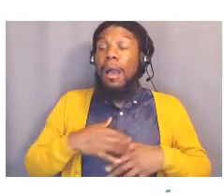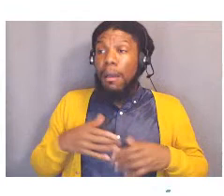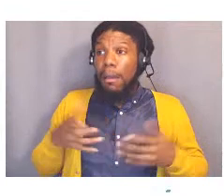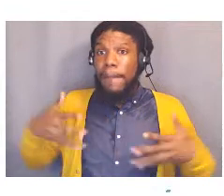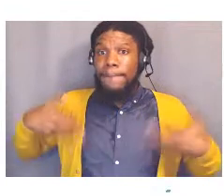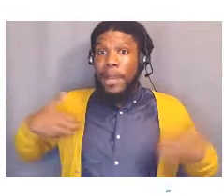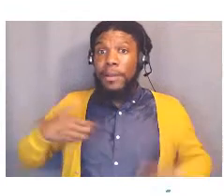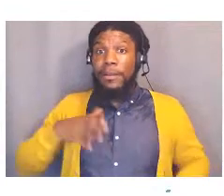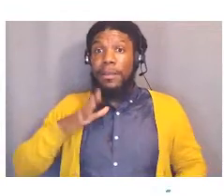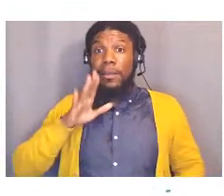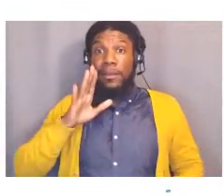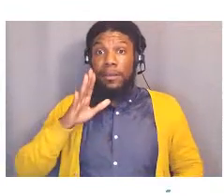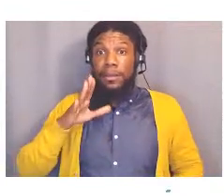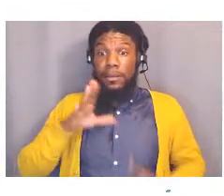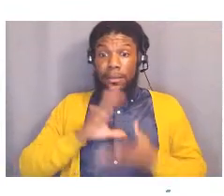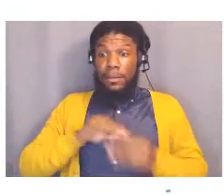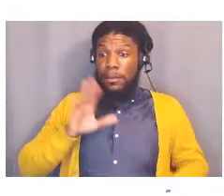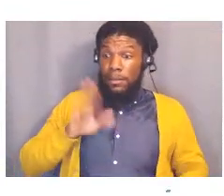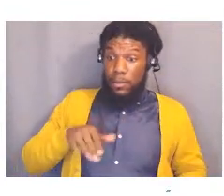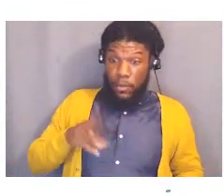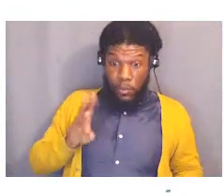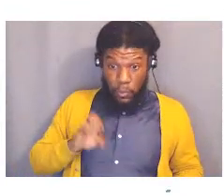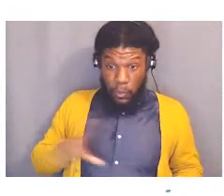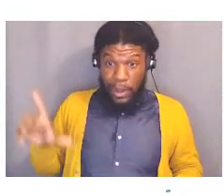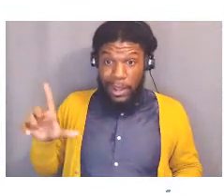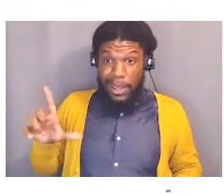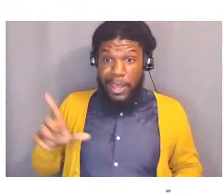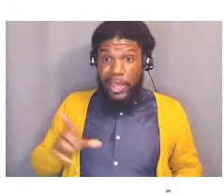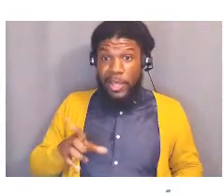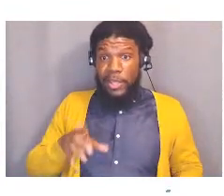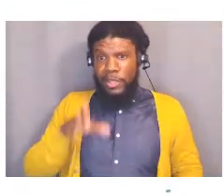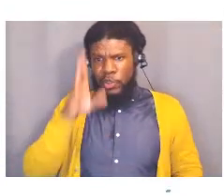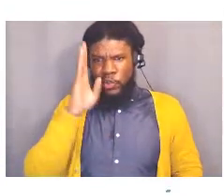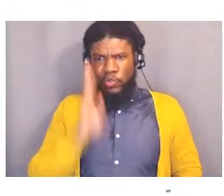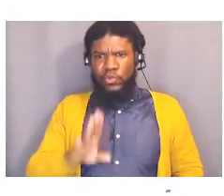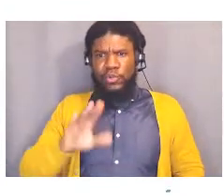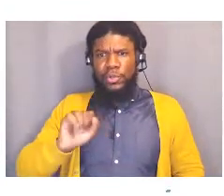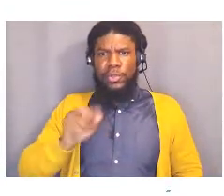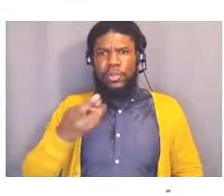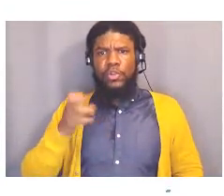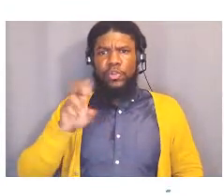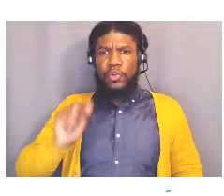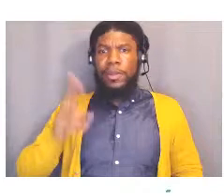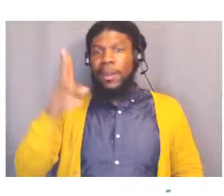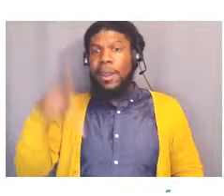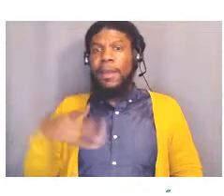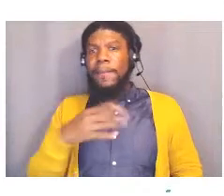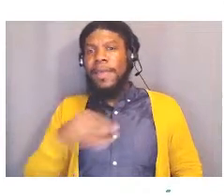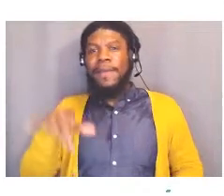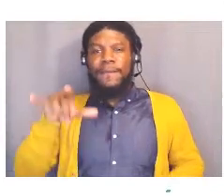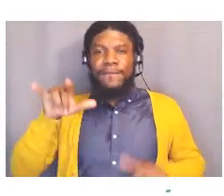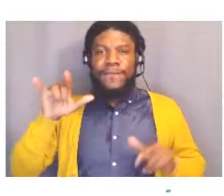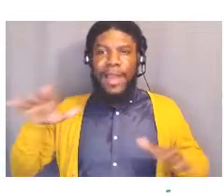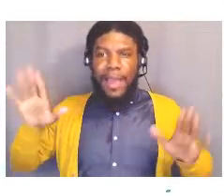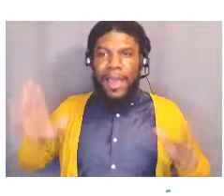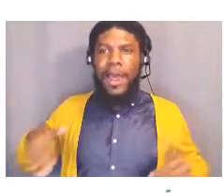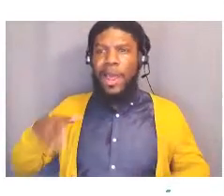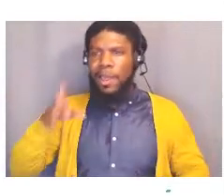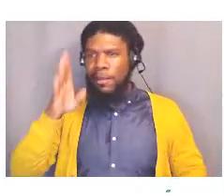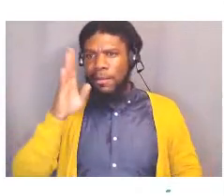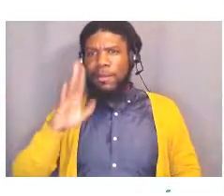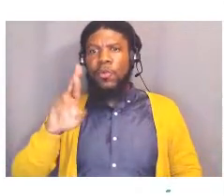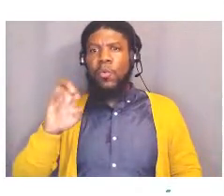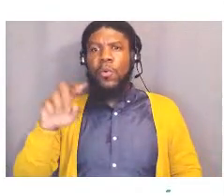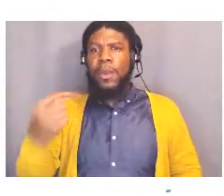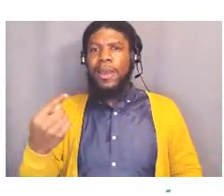monkey say to that buzzard, well, straighten up and fly right. You won't have